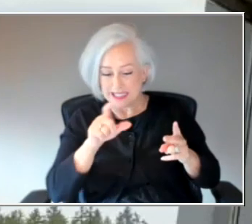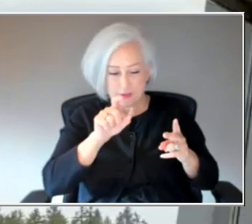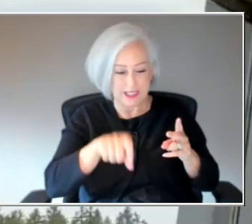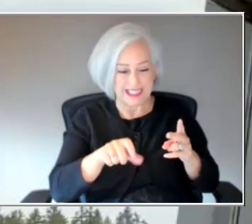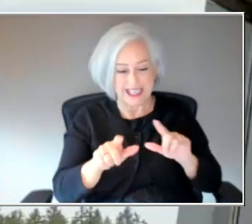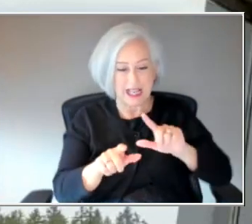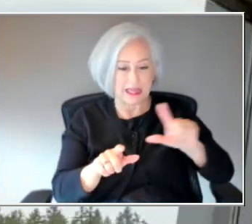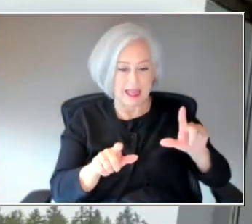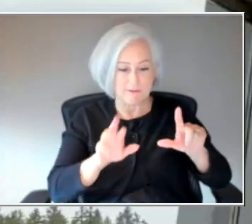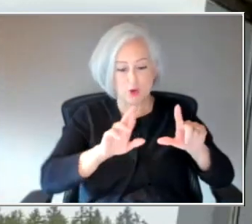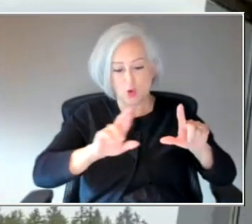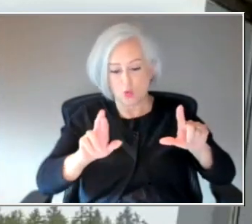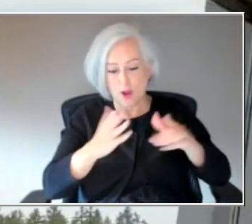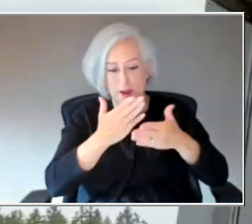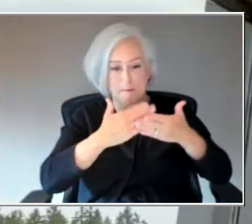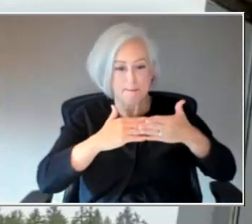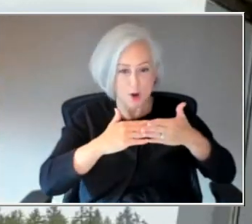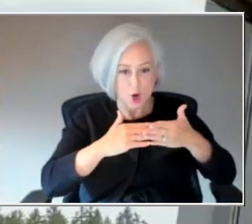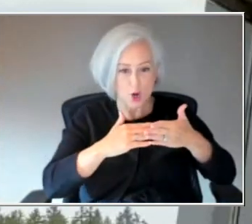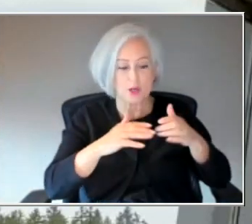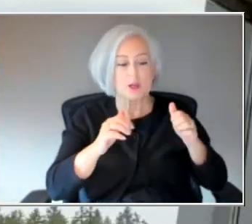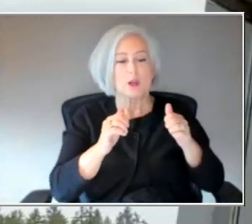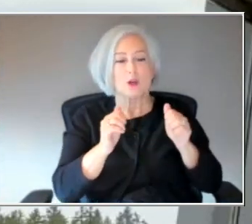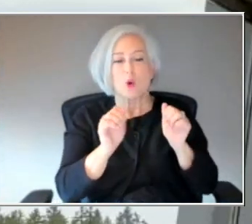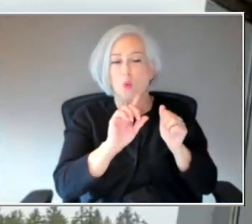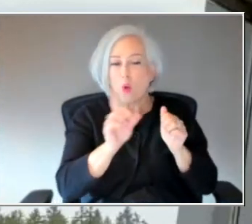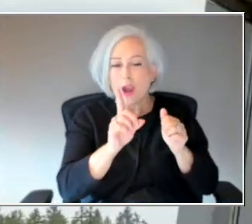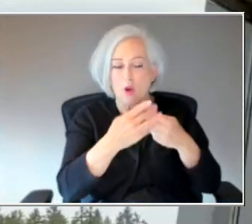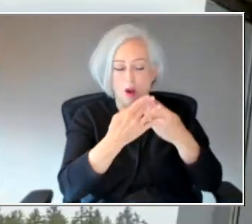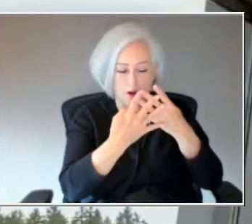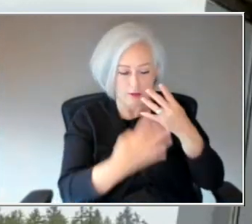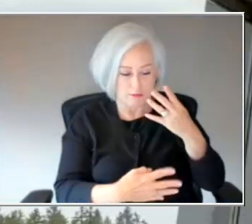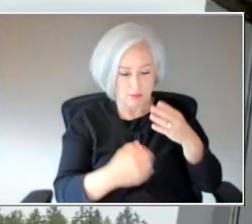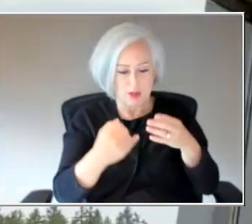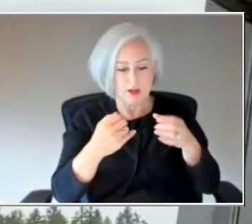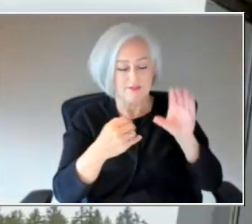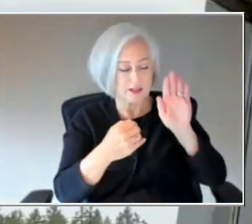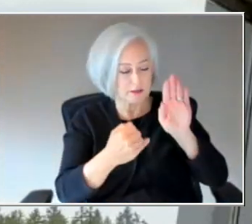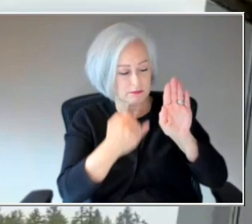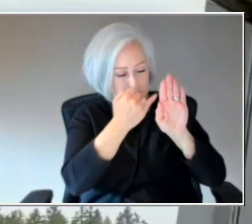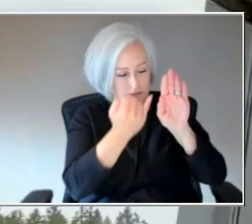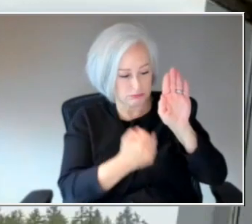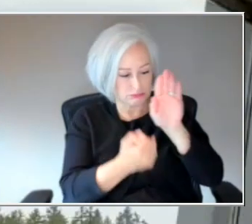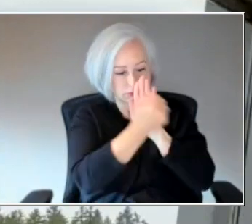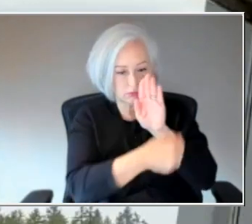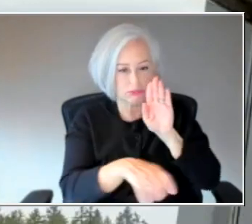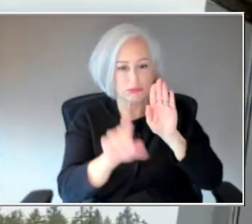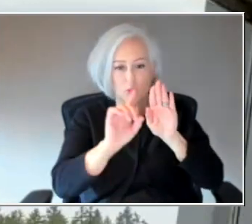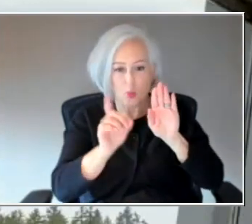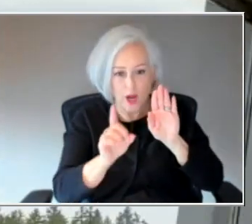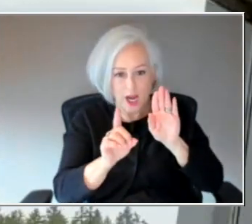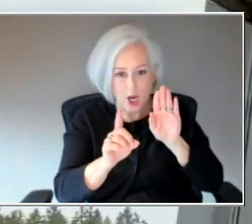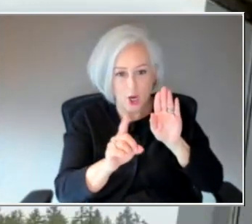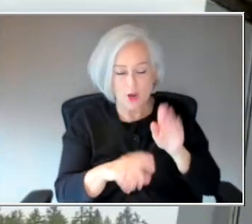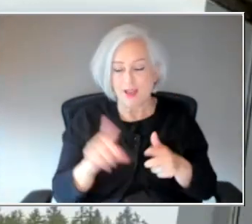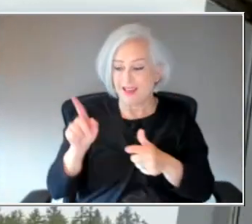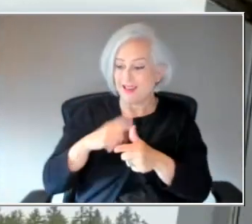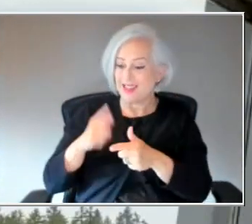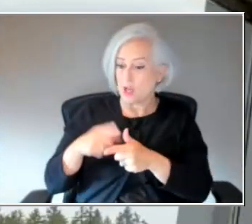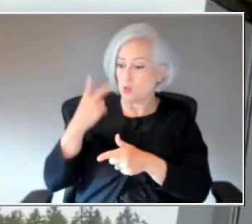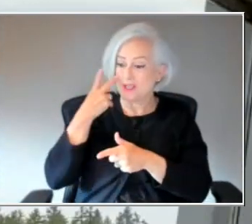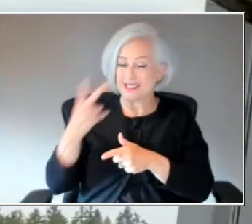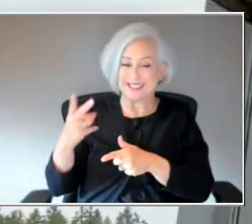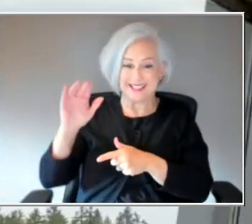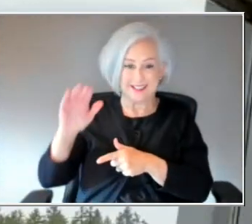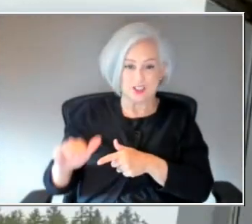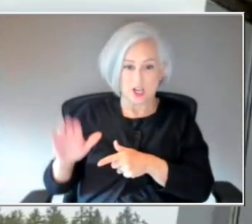of the kidney. So even on the deceased donor, we have to evaluate the imaging of the donor to see if we can fit that kidney into a